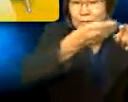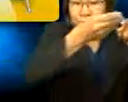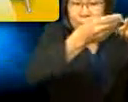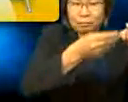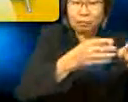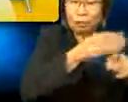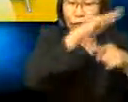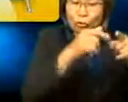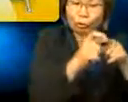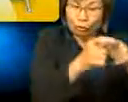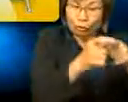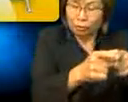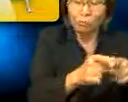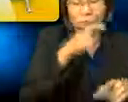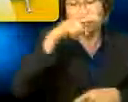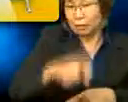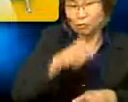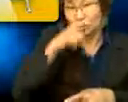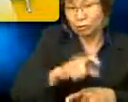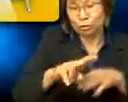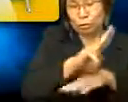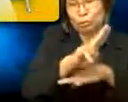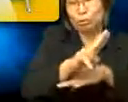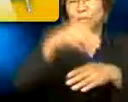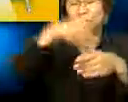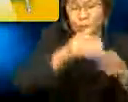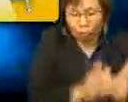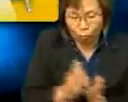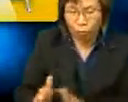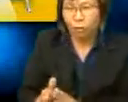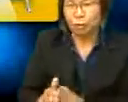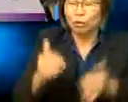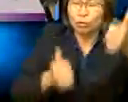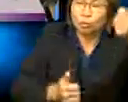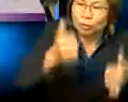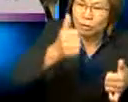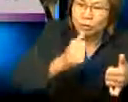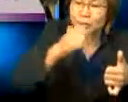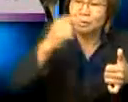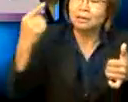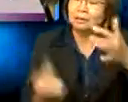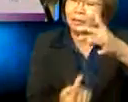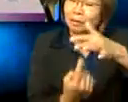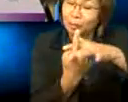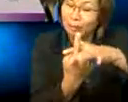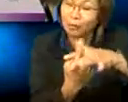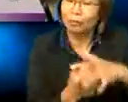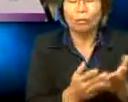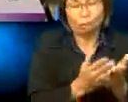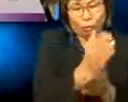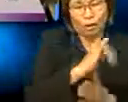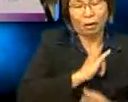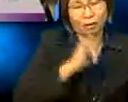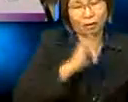it is not necessary to use them in the order in which they appear. All right, I'll take note of